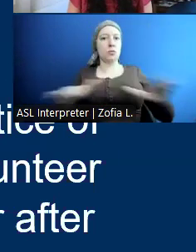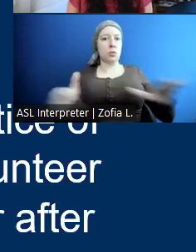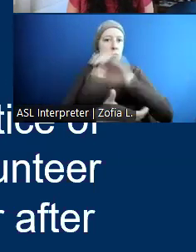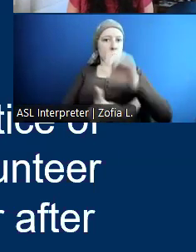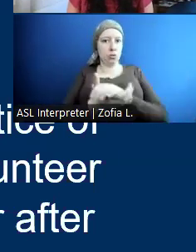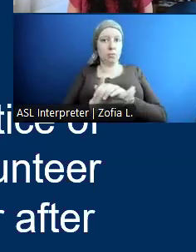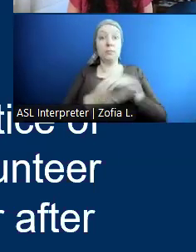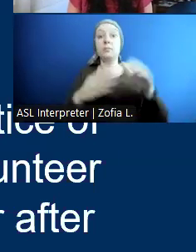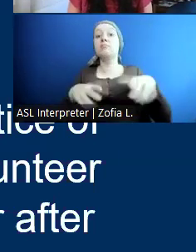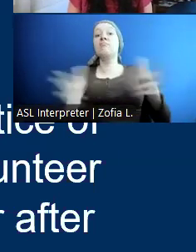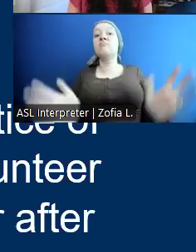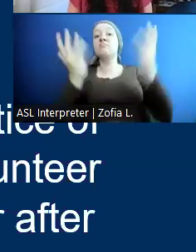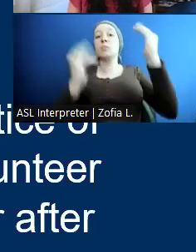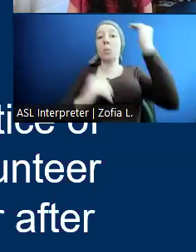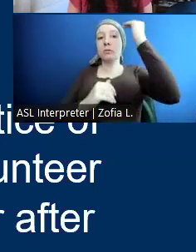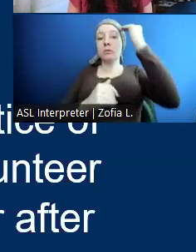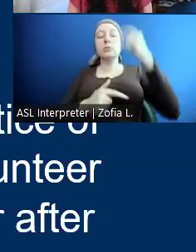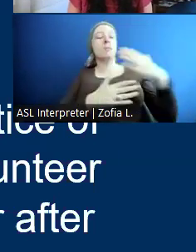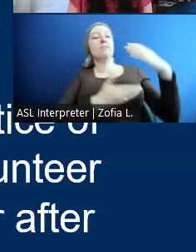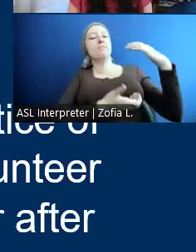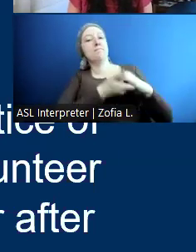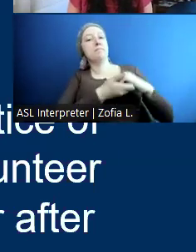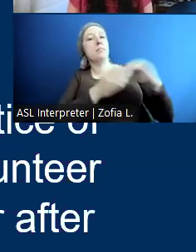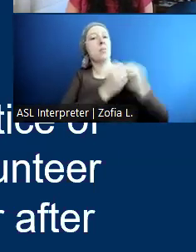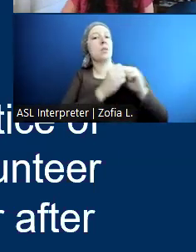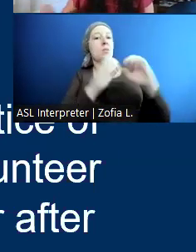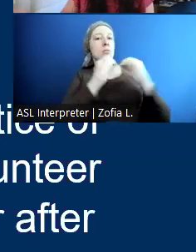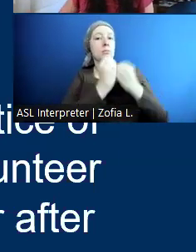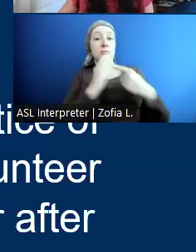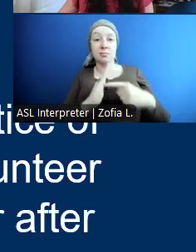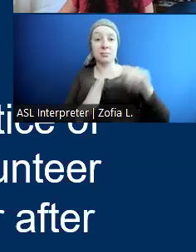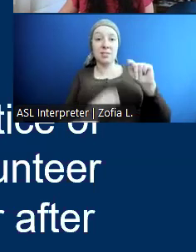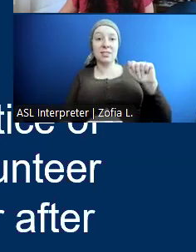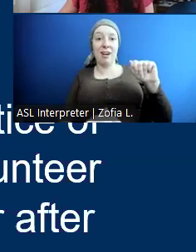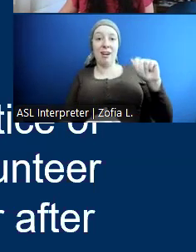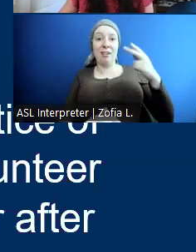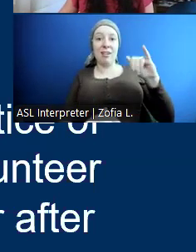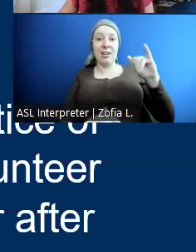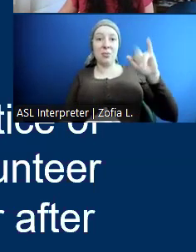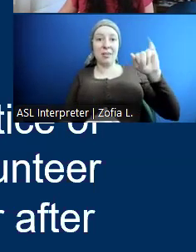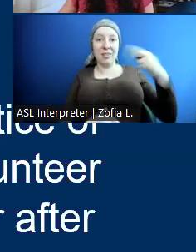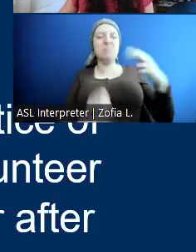by partnering with organizations like Tahri and others